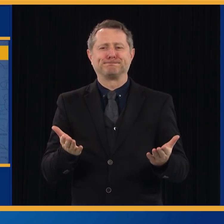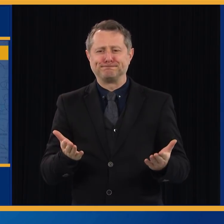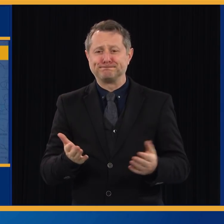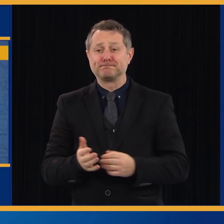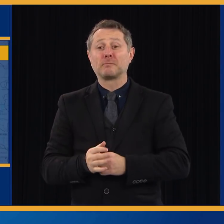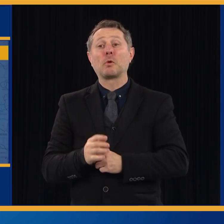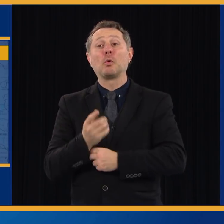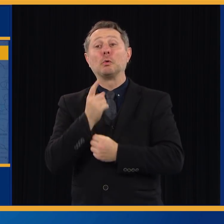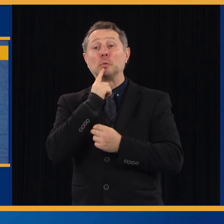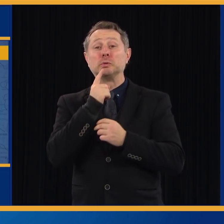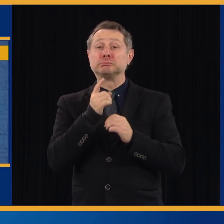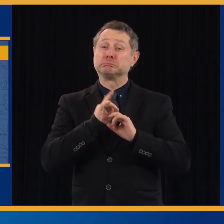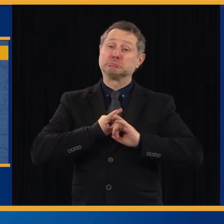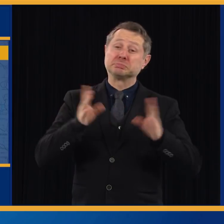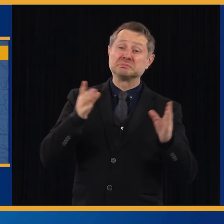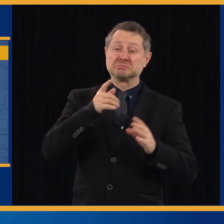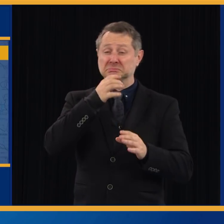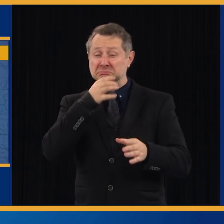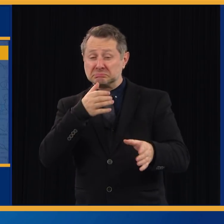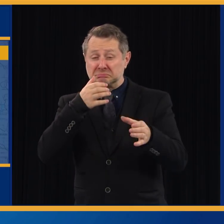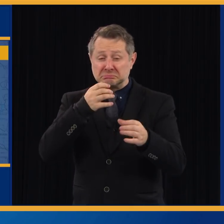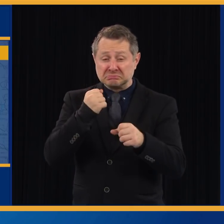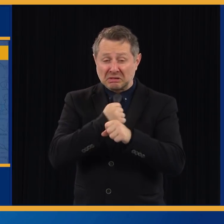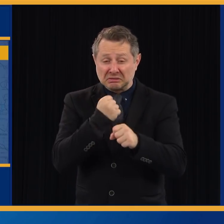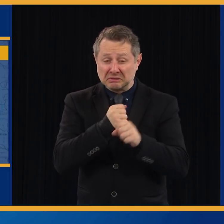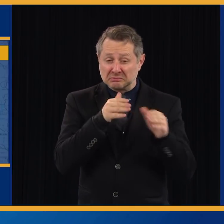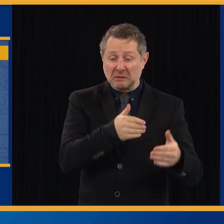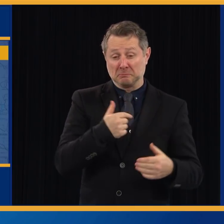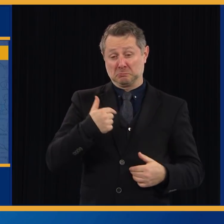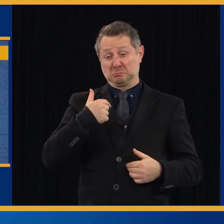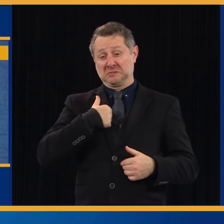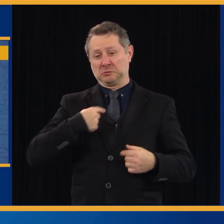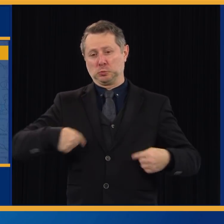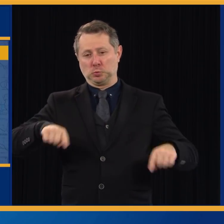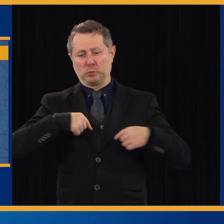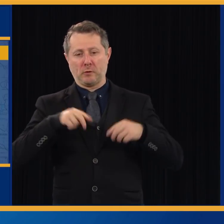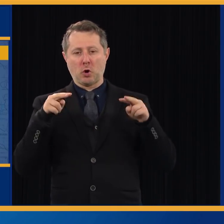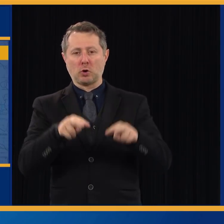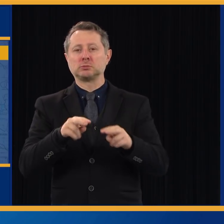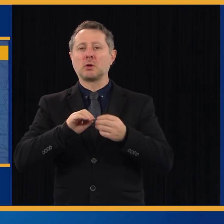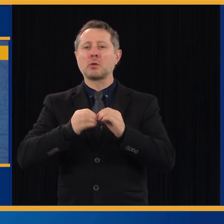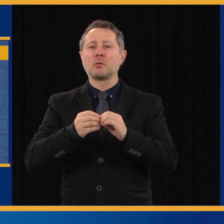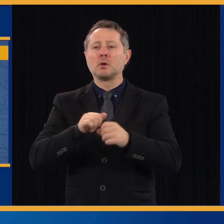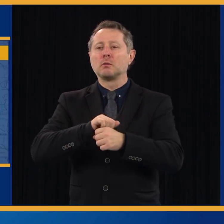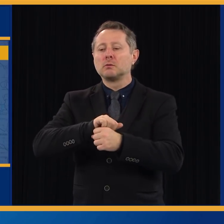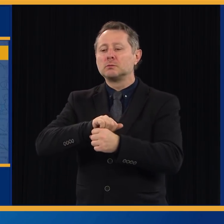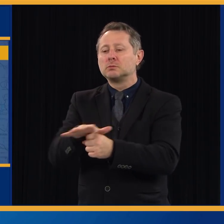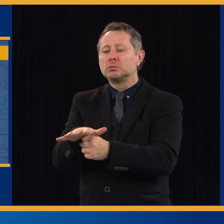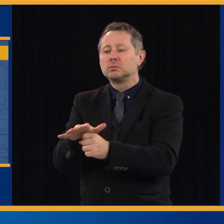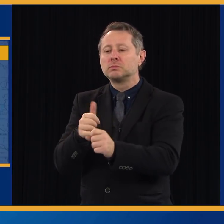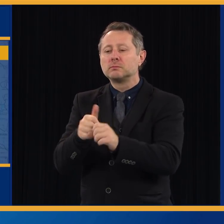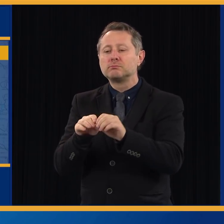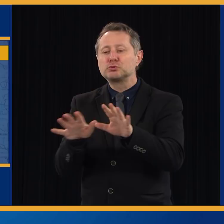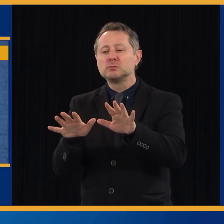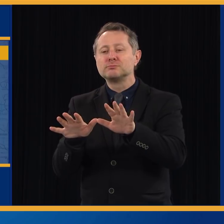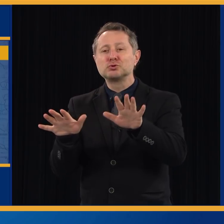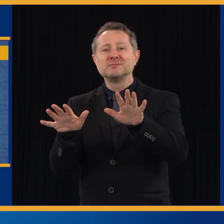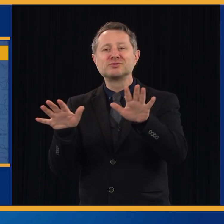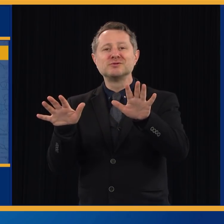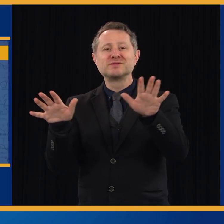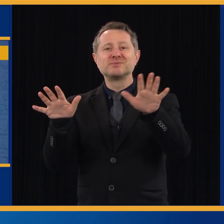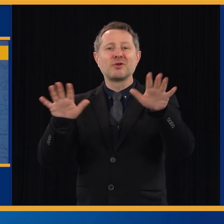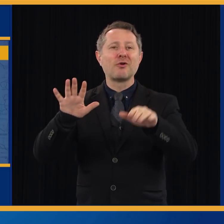this. We've been watching the spread all across the state, because this is like stamping out a